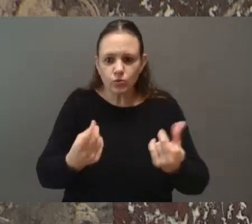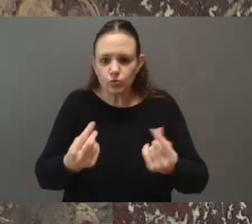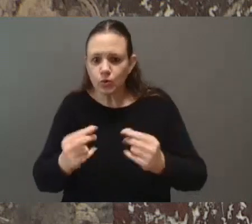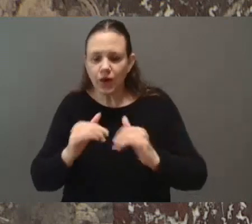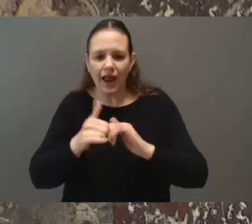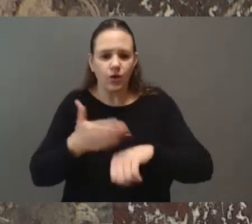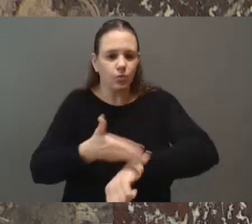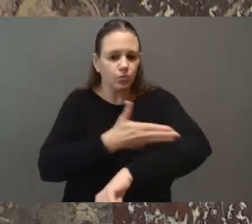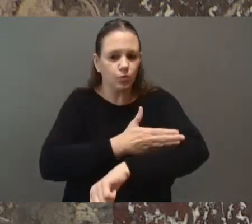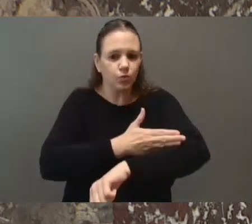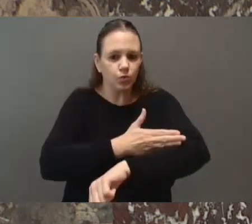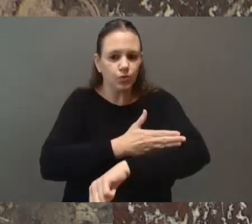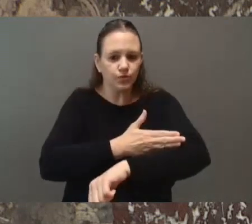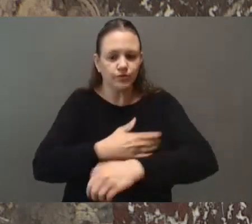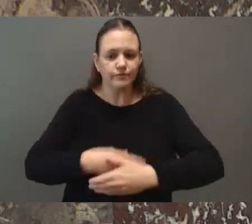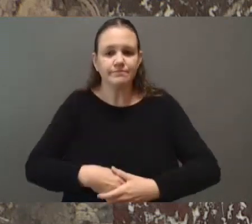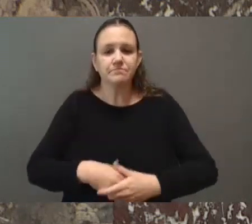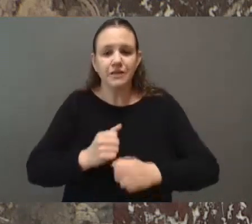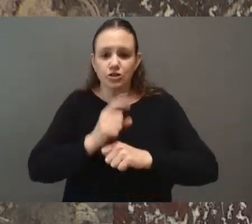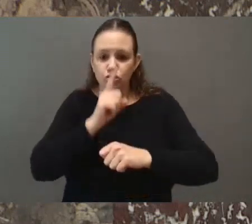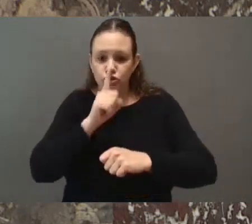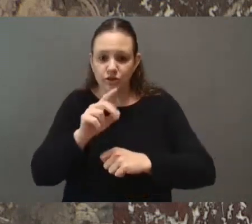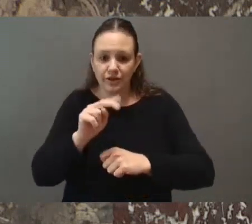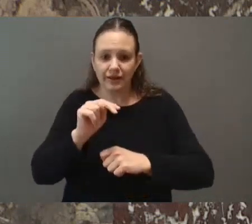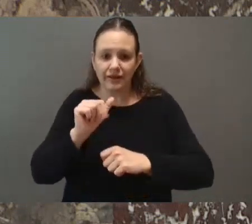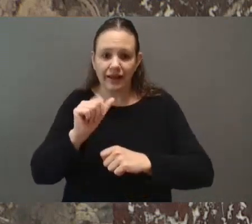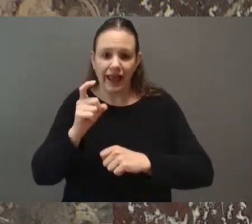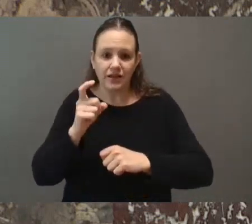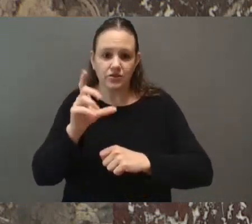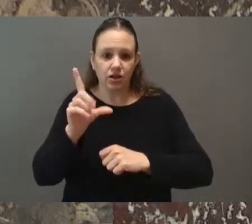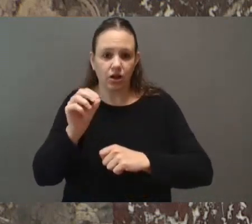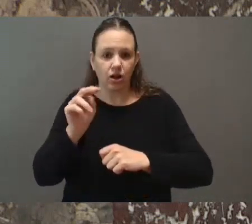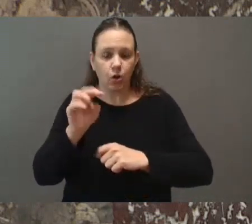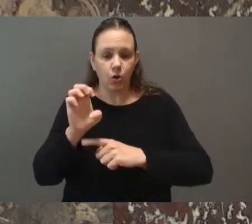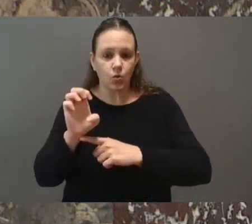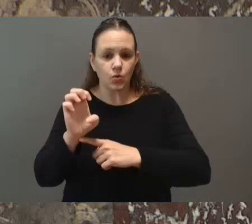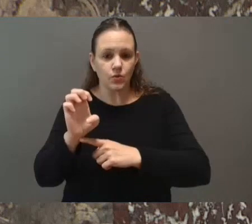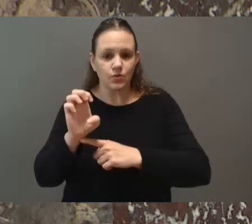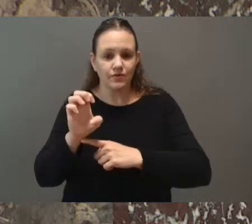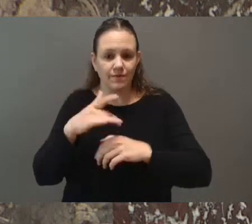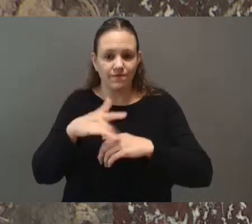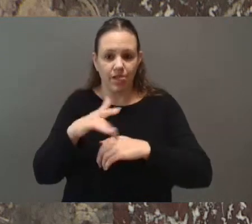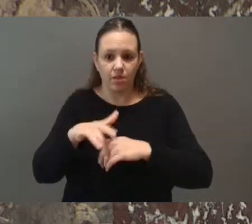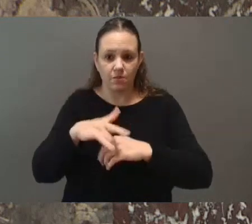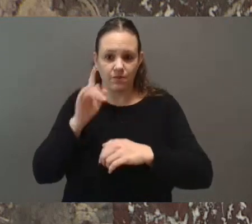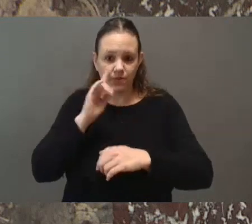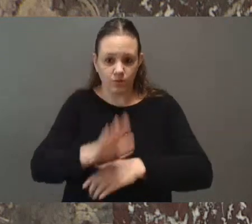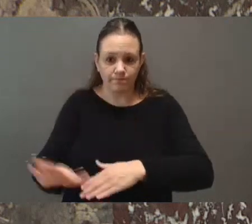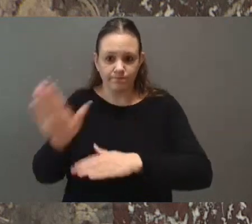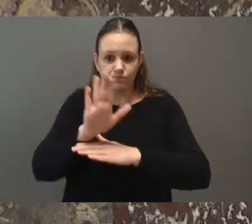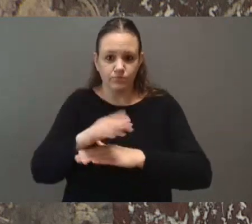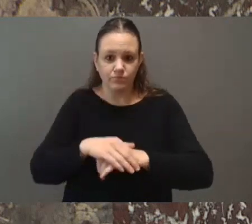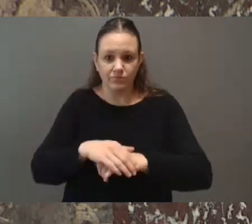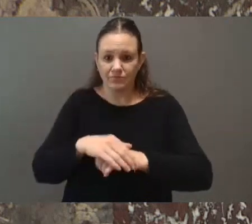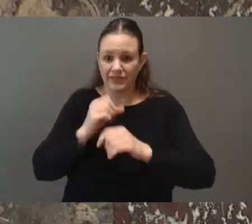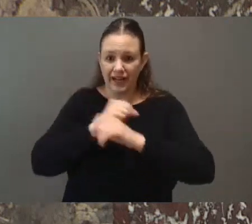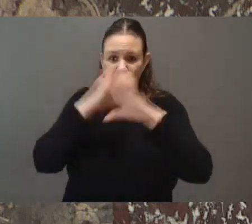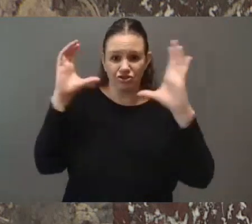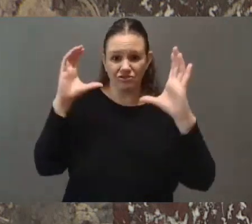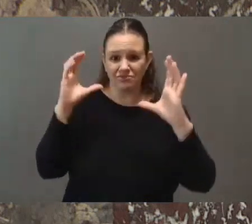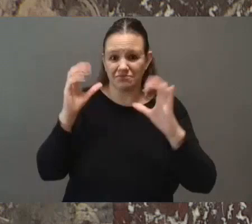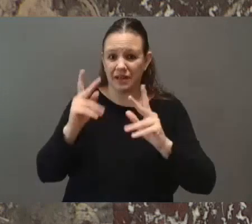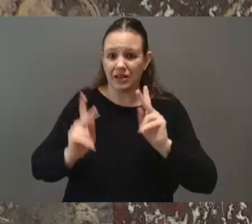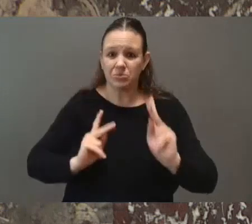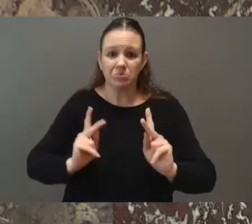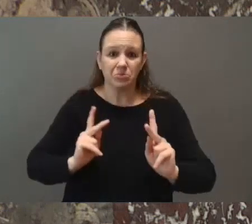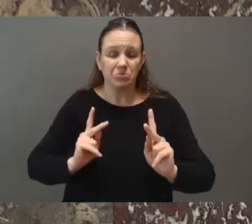situation that anyone can imagine. There's a kid in a dorm room with a friend that they trust and like, that